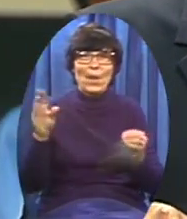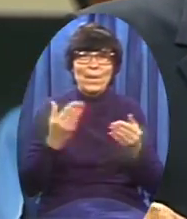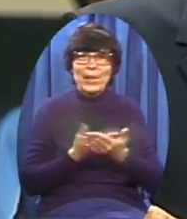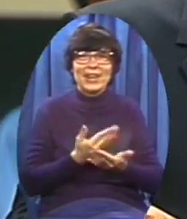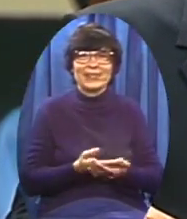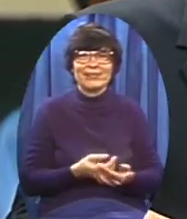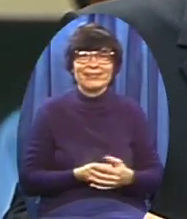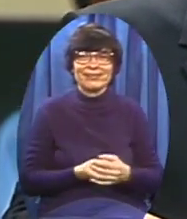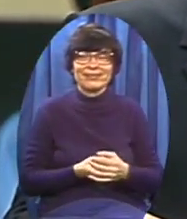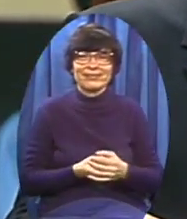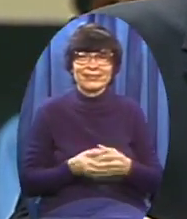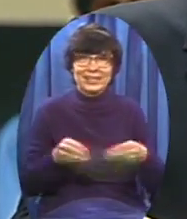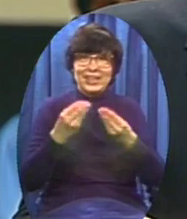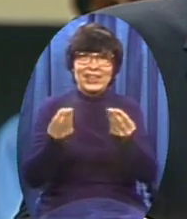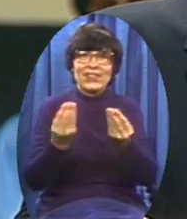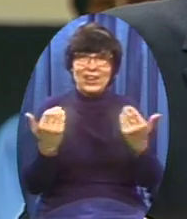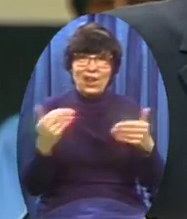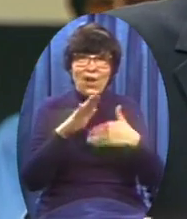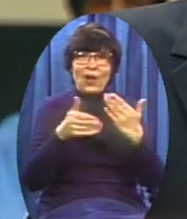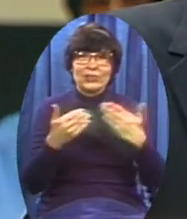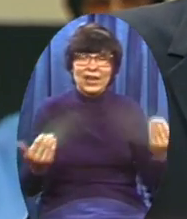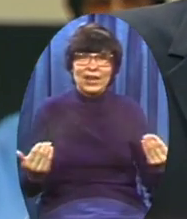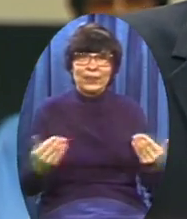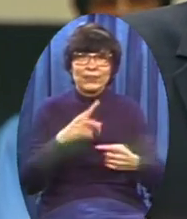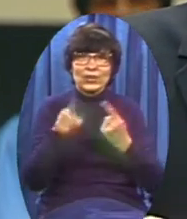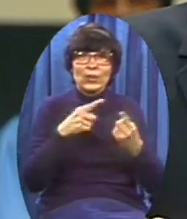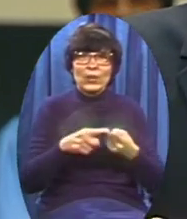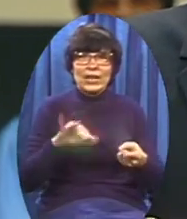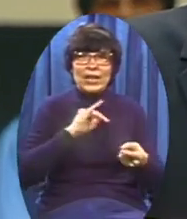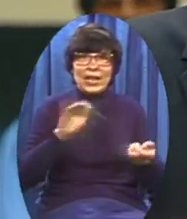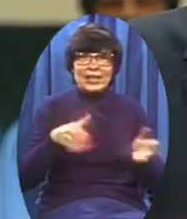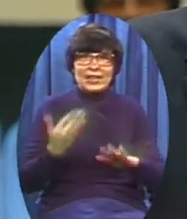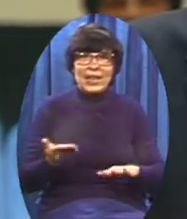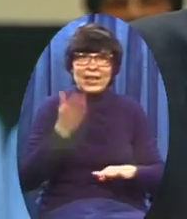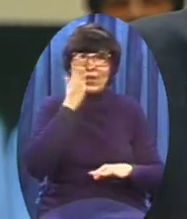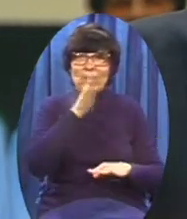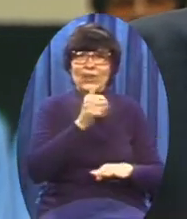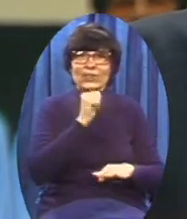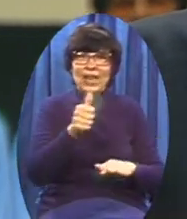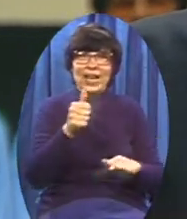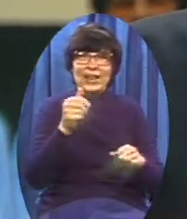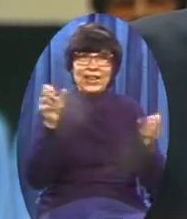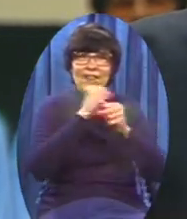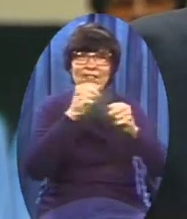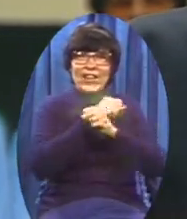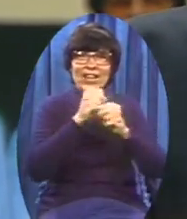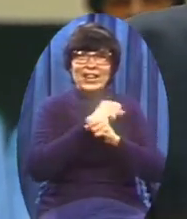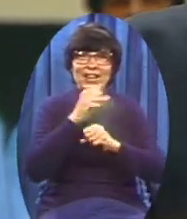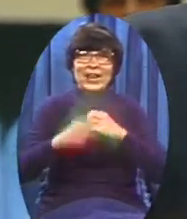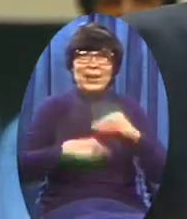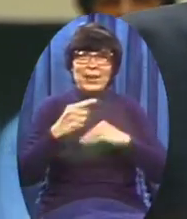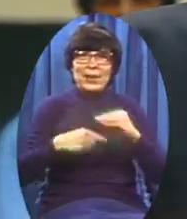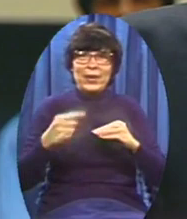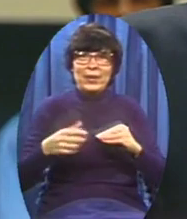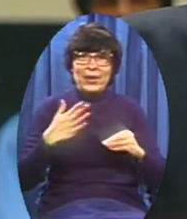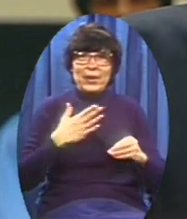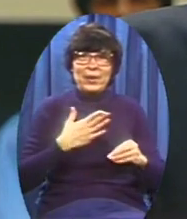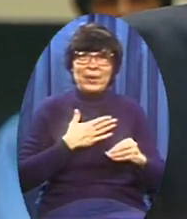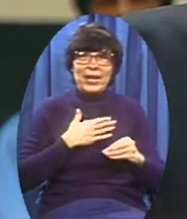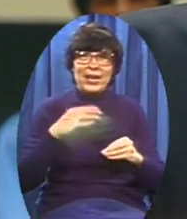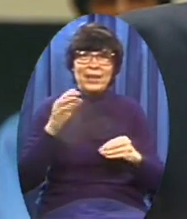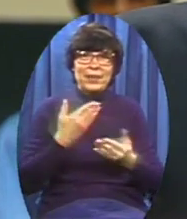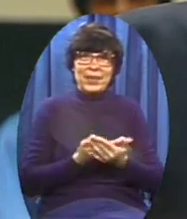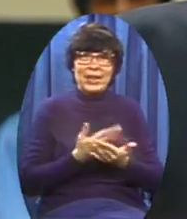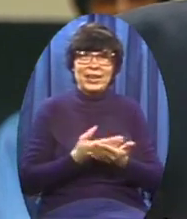I tell you, brother, you're not going to, when I die, brother, they're not going to be fighting over my estate. They're going to be scratching around trying to find enough money to bury me.